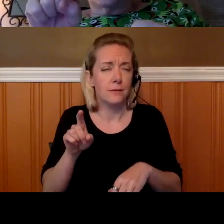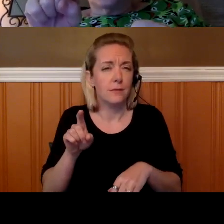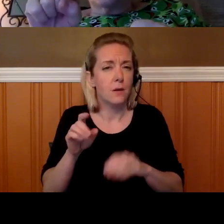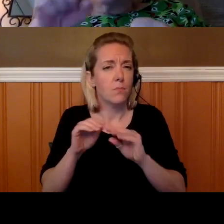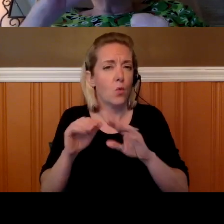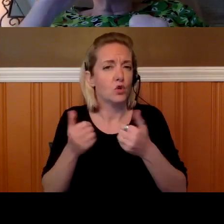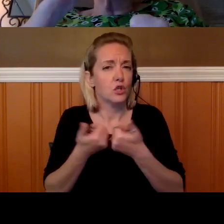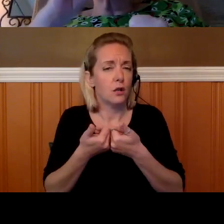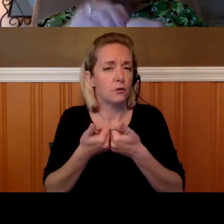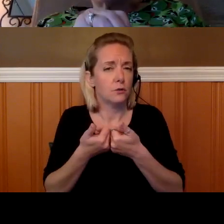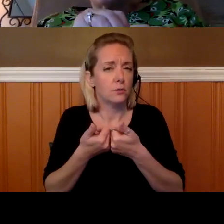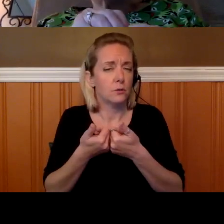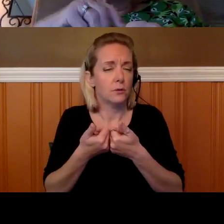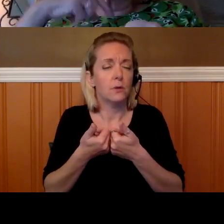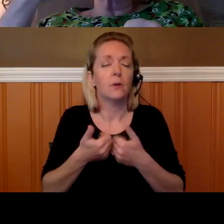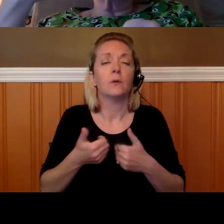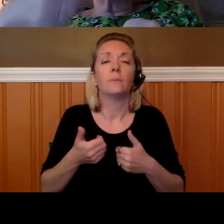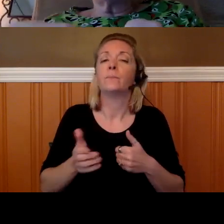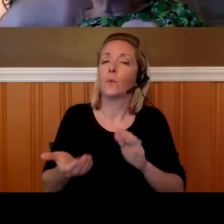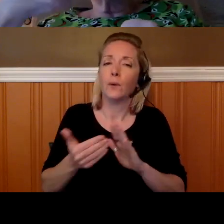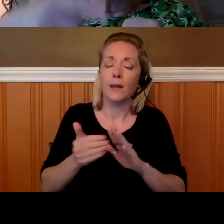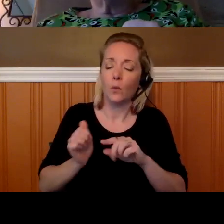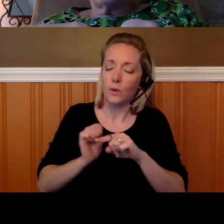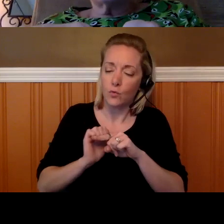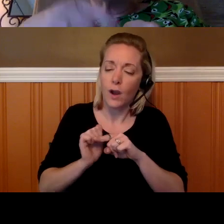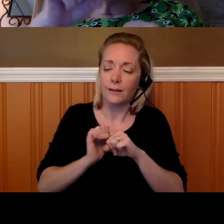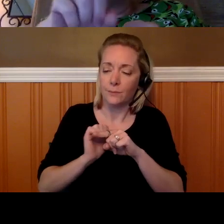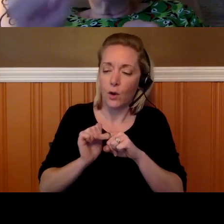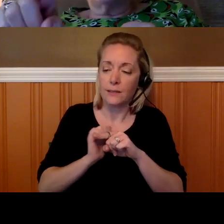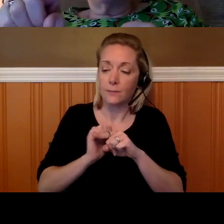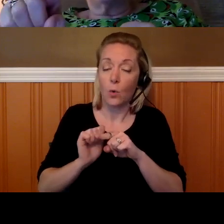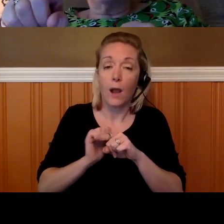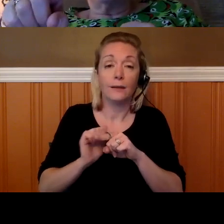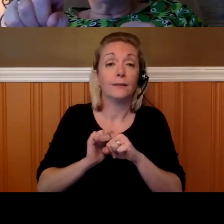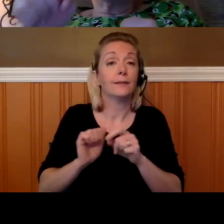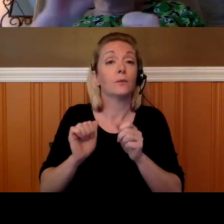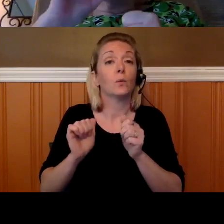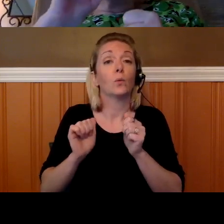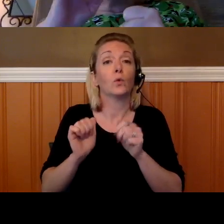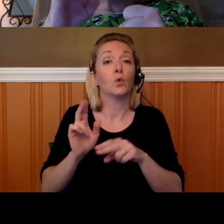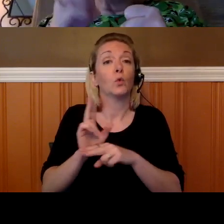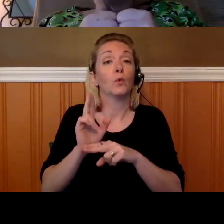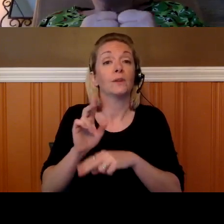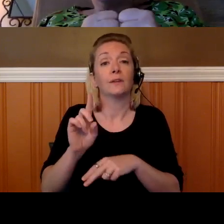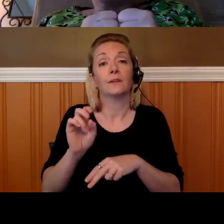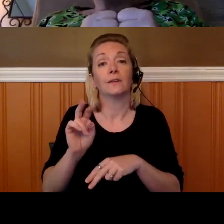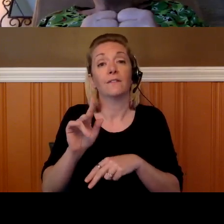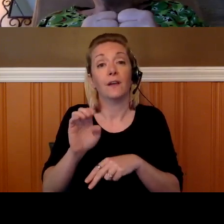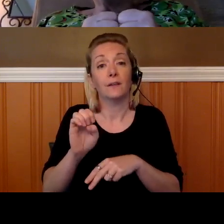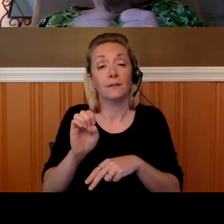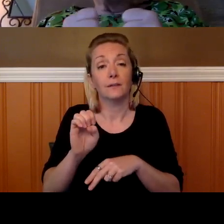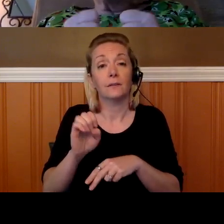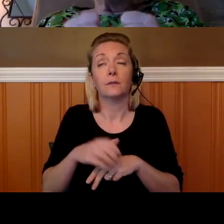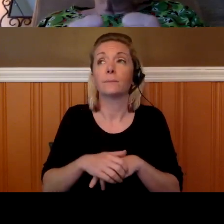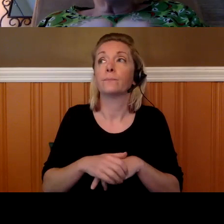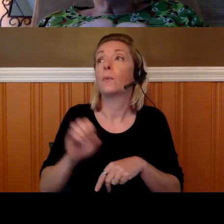up activities and practice it with her device. Or when there is new content,